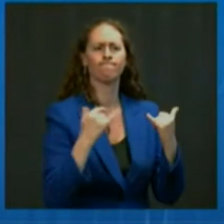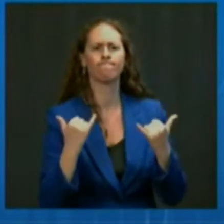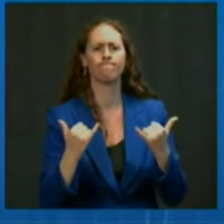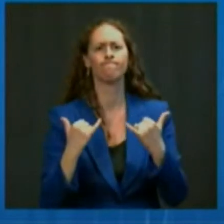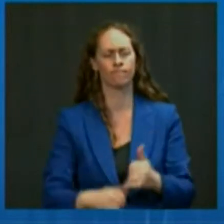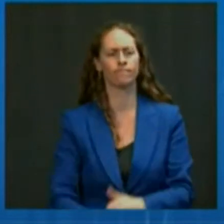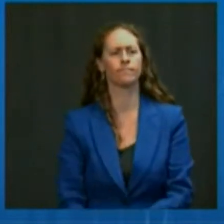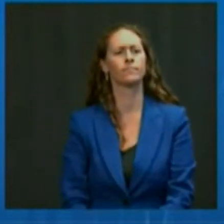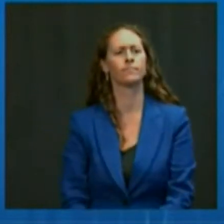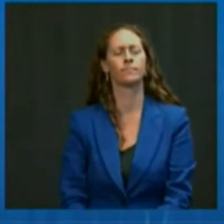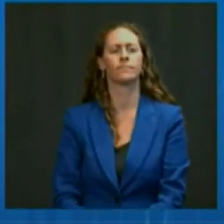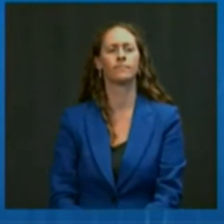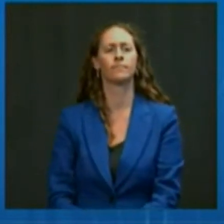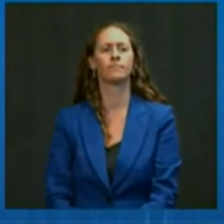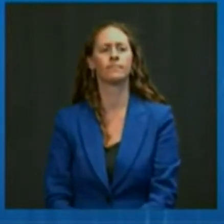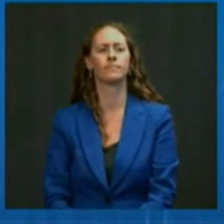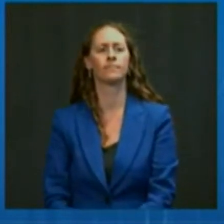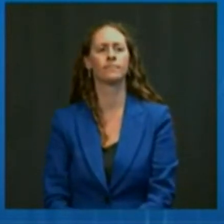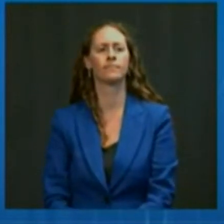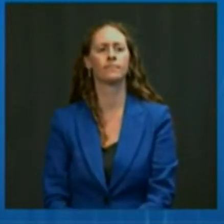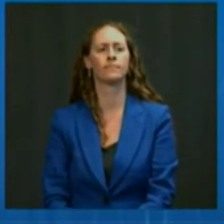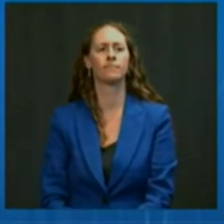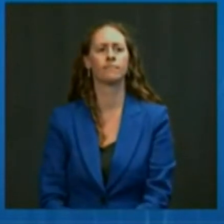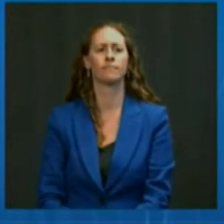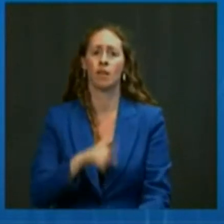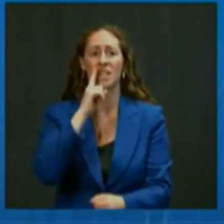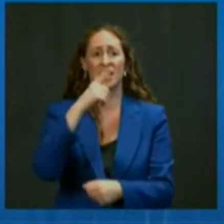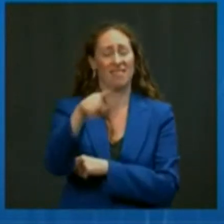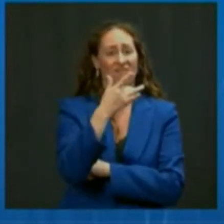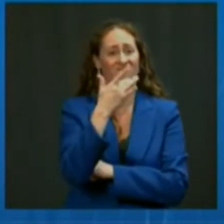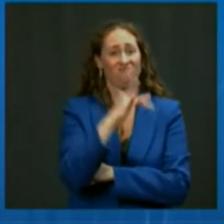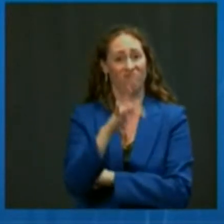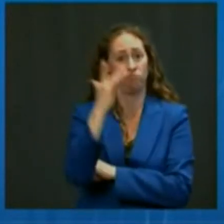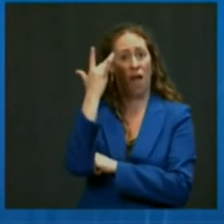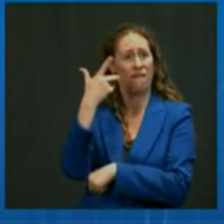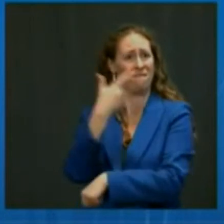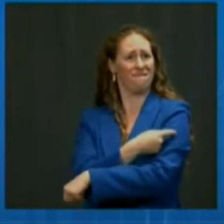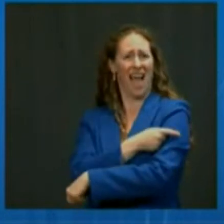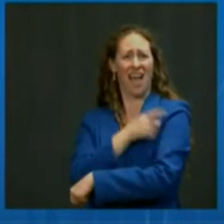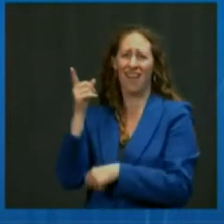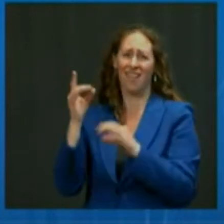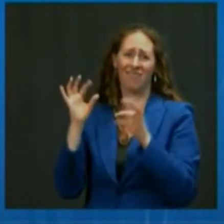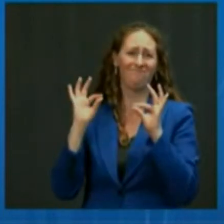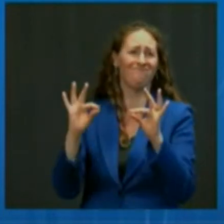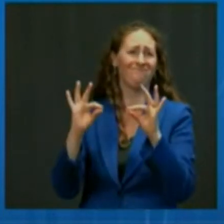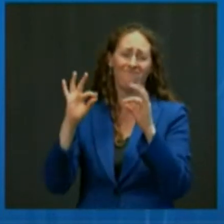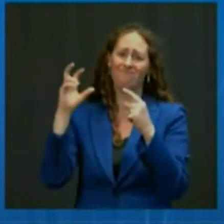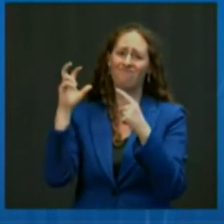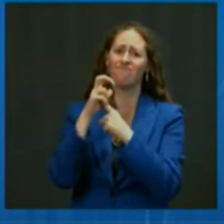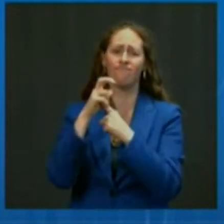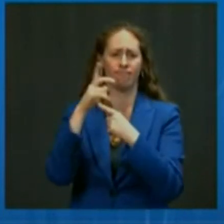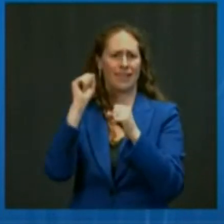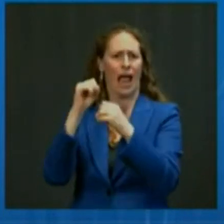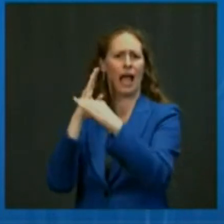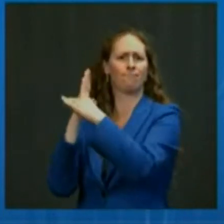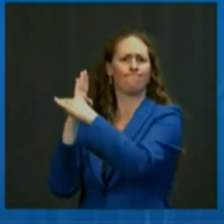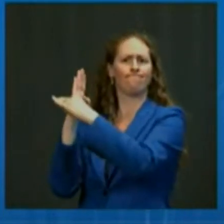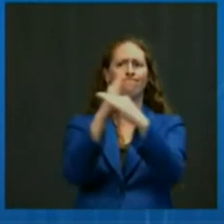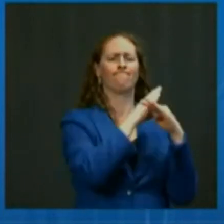safe, effective vaccines that offer outstanding protection against the worst outcomes of this virus: severe